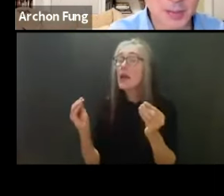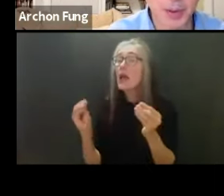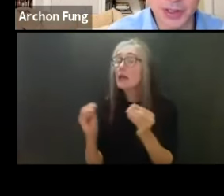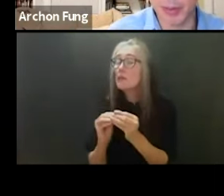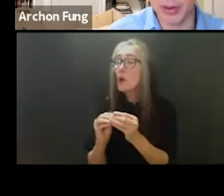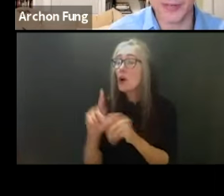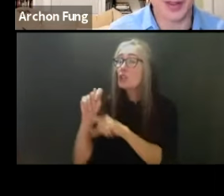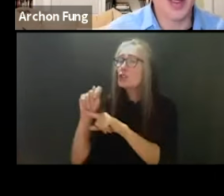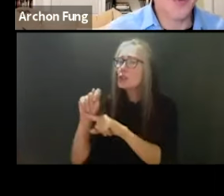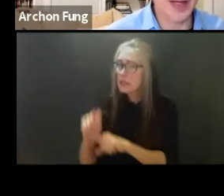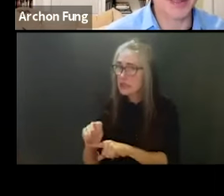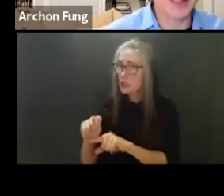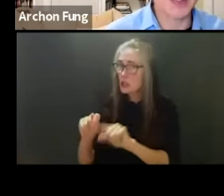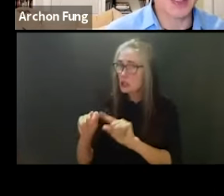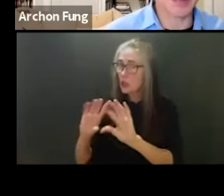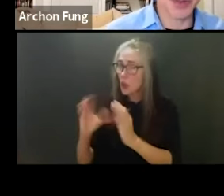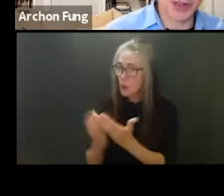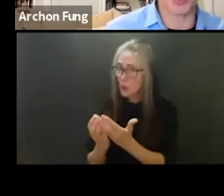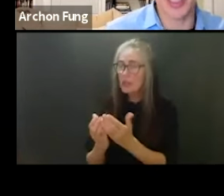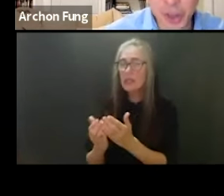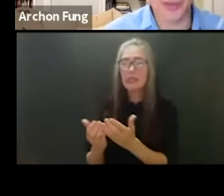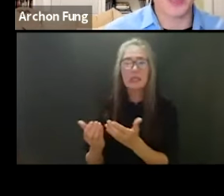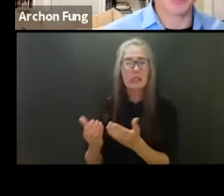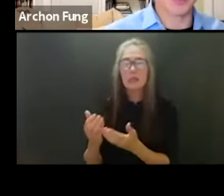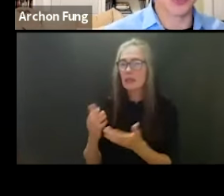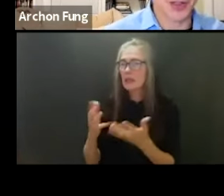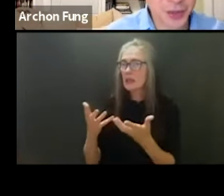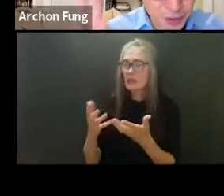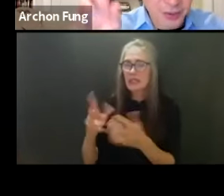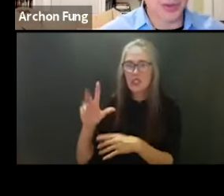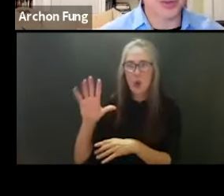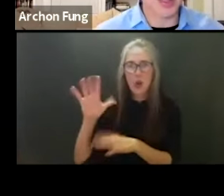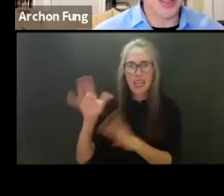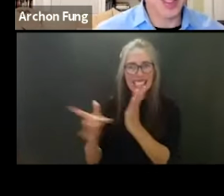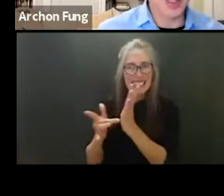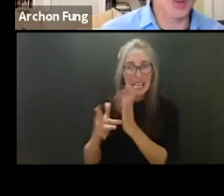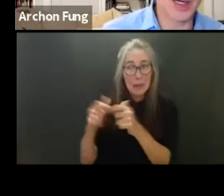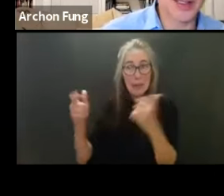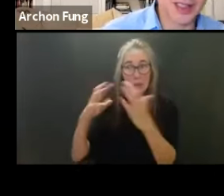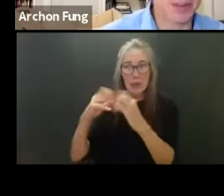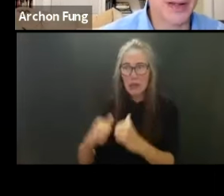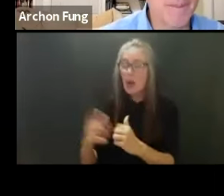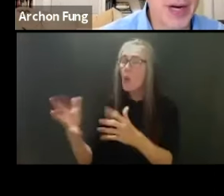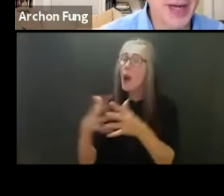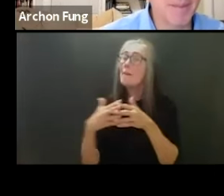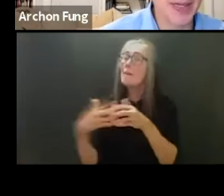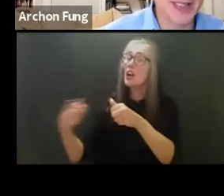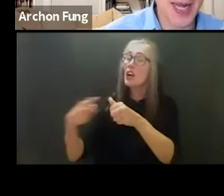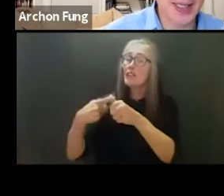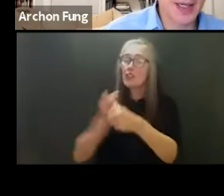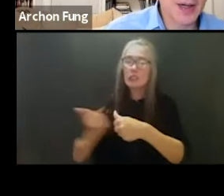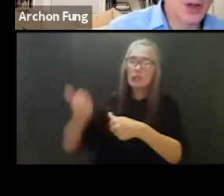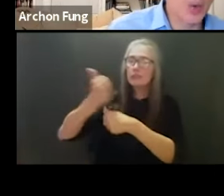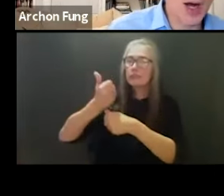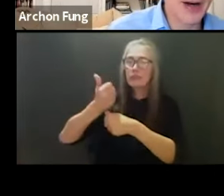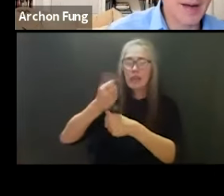maximum support supportive to families and community traditional families and traditional communities who want to discipline and break up big